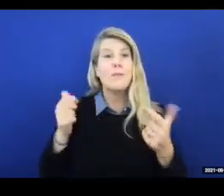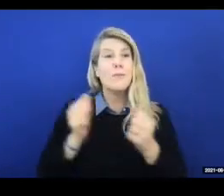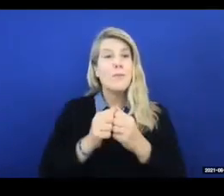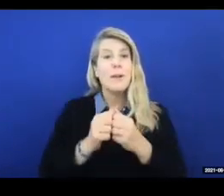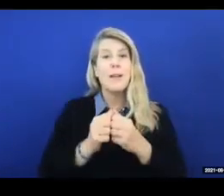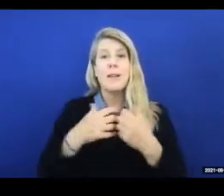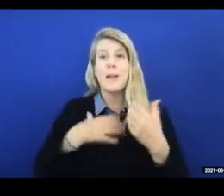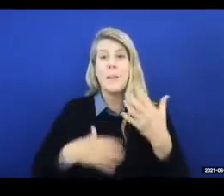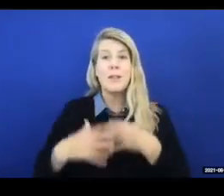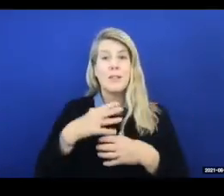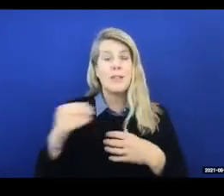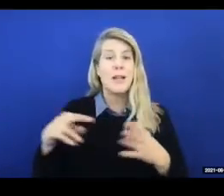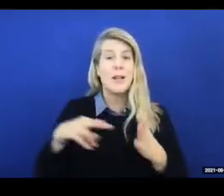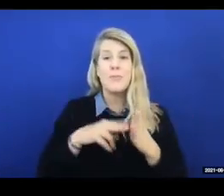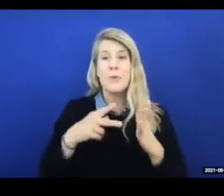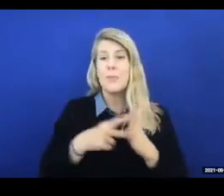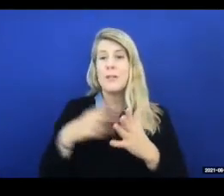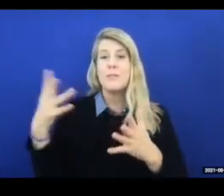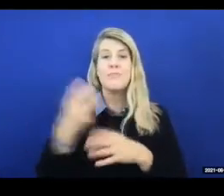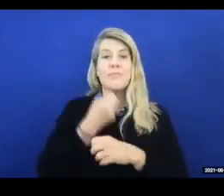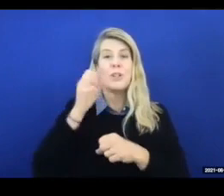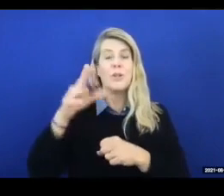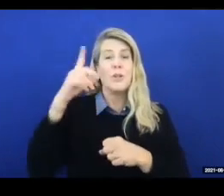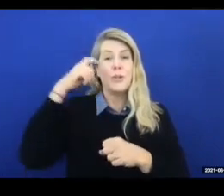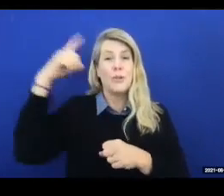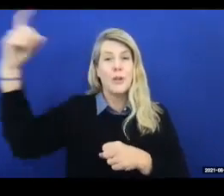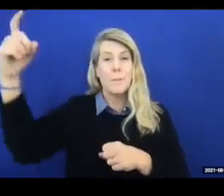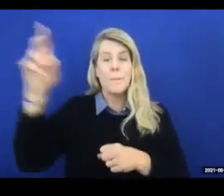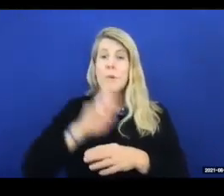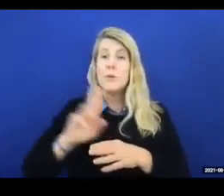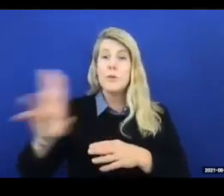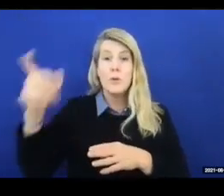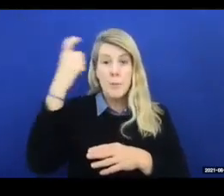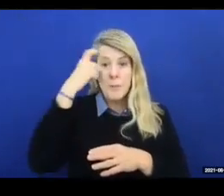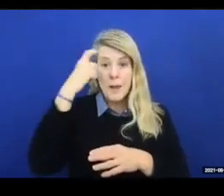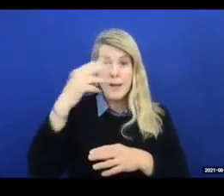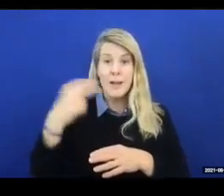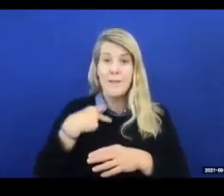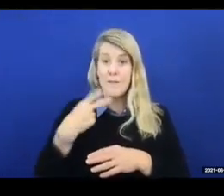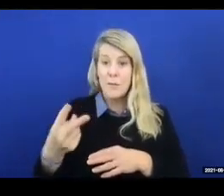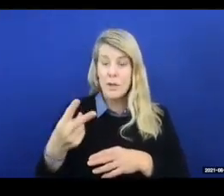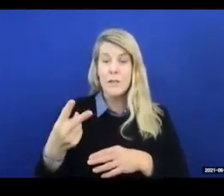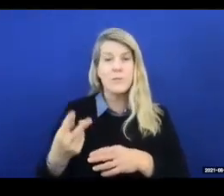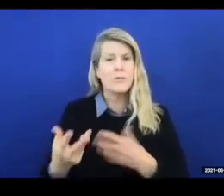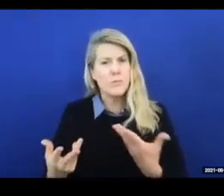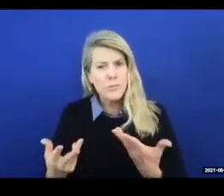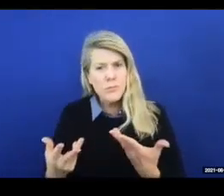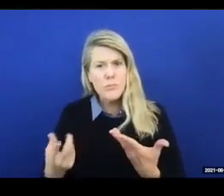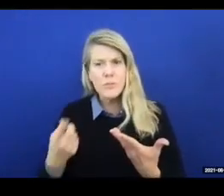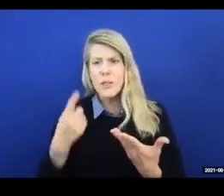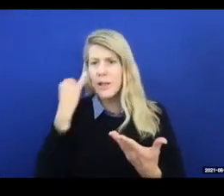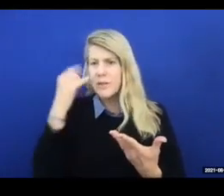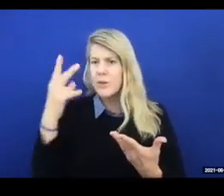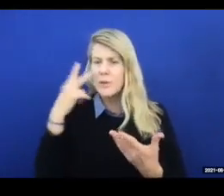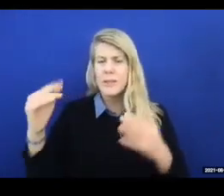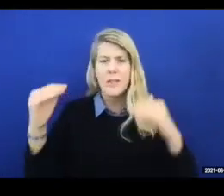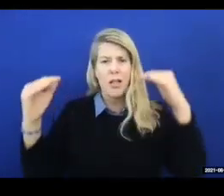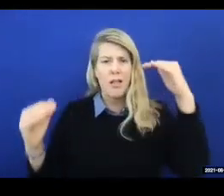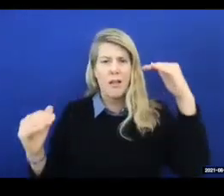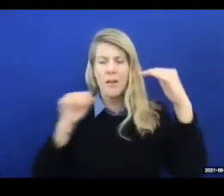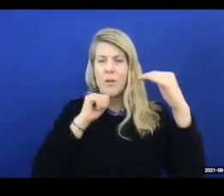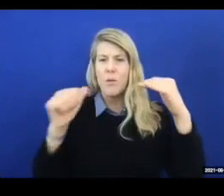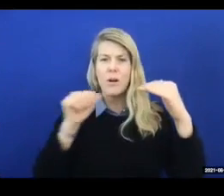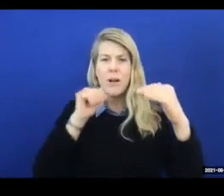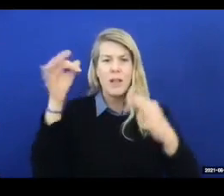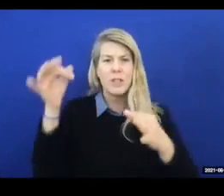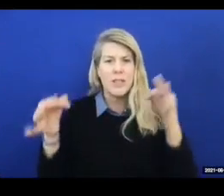and purpose to fully realize your dreams. And use your mind and your voice to speak up when you see injustice to